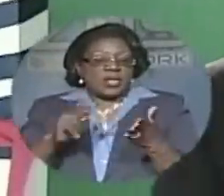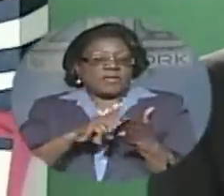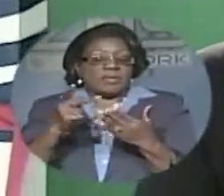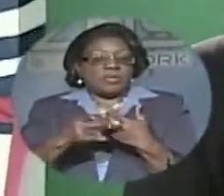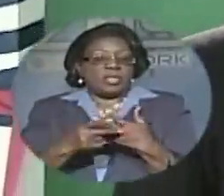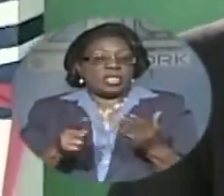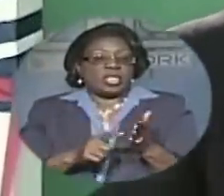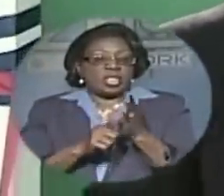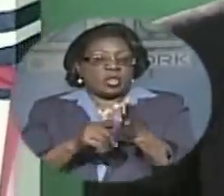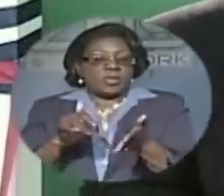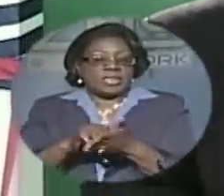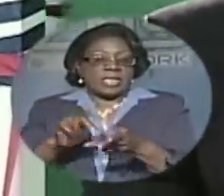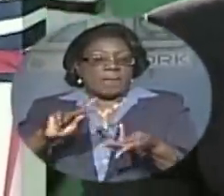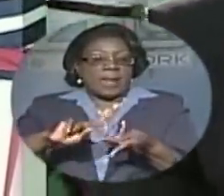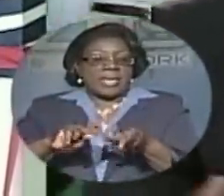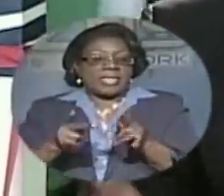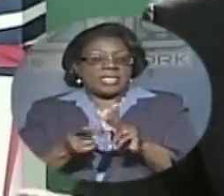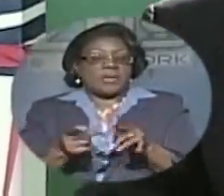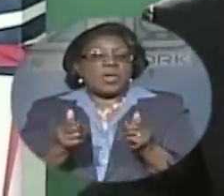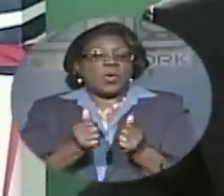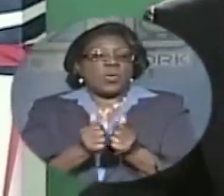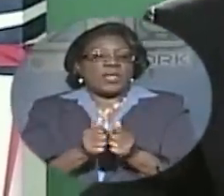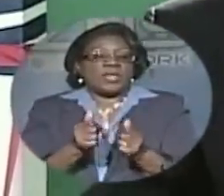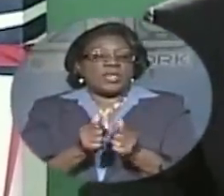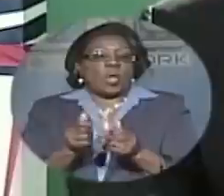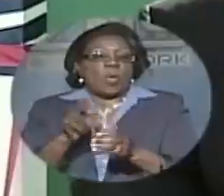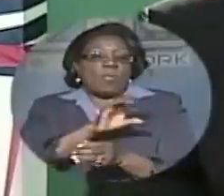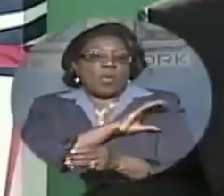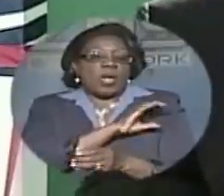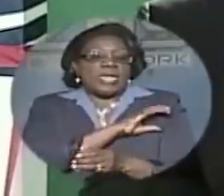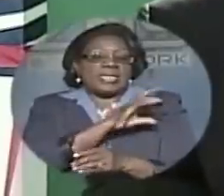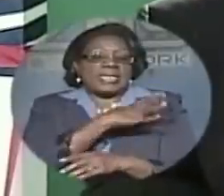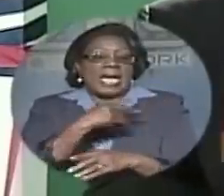represents a partnership between police and the community.